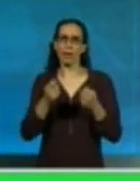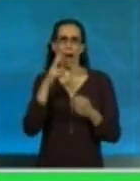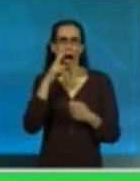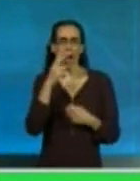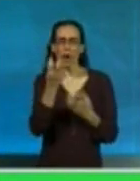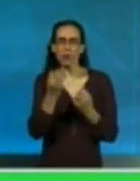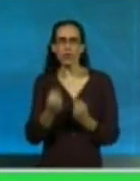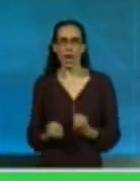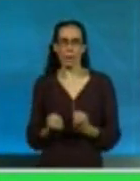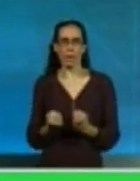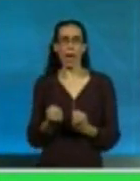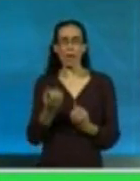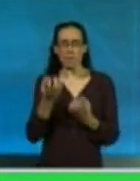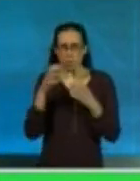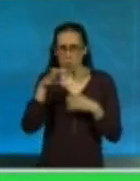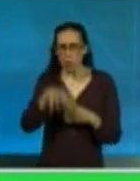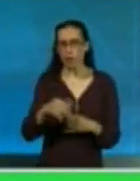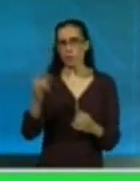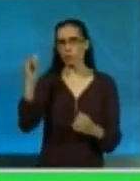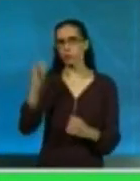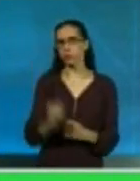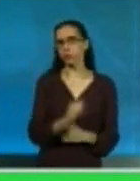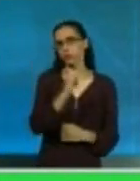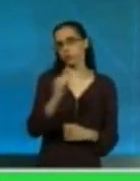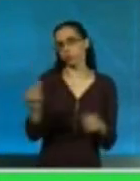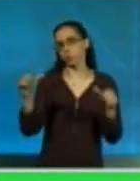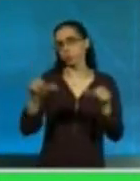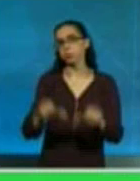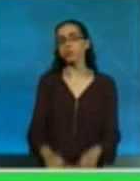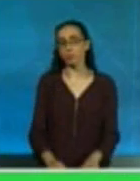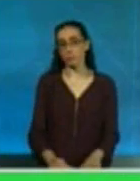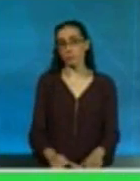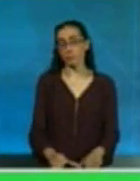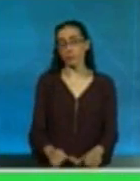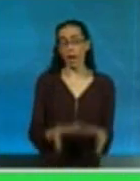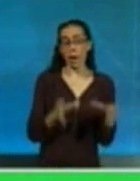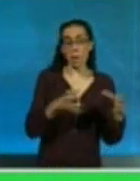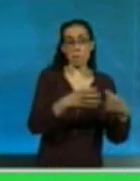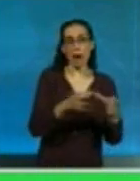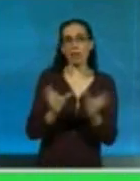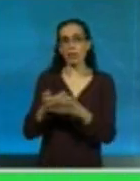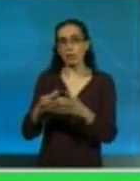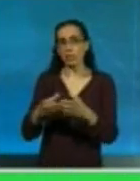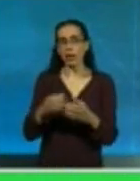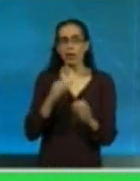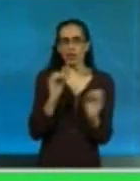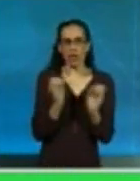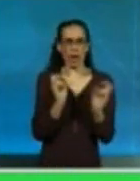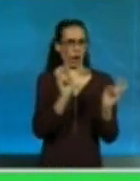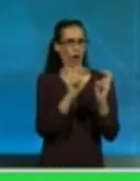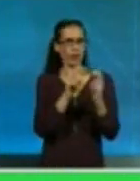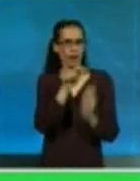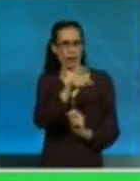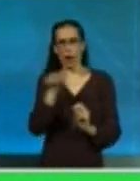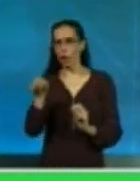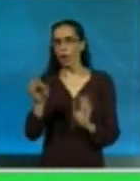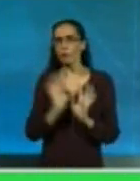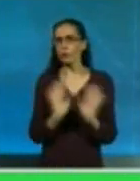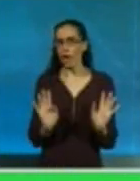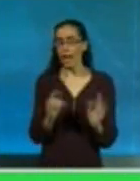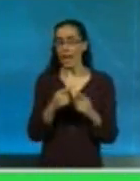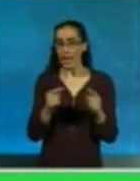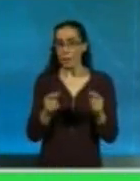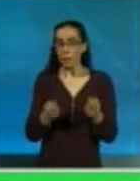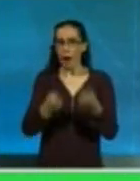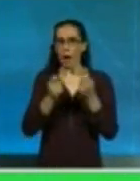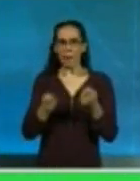għall-aħħar. Issa kemm għaw partit. U kemm partit ieħor m'għandi xejn kontra l-ebda partit, però l-Marsa dejjem tawna mill-lar. Tista'